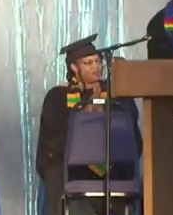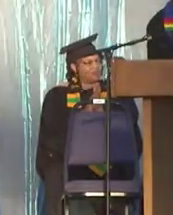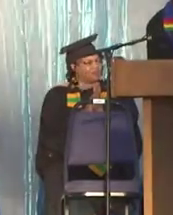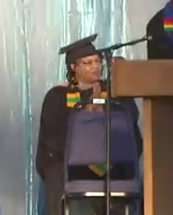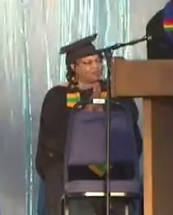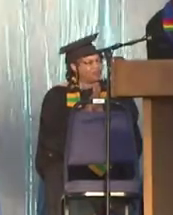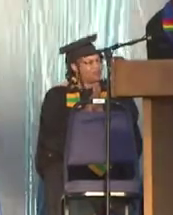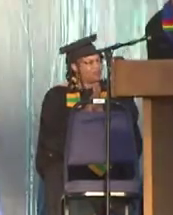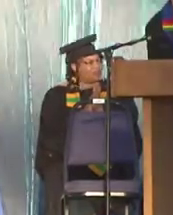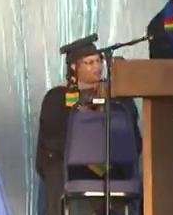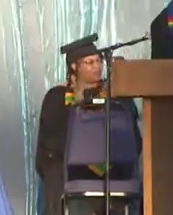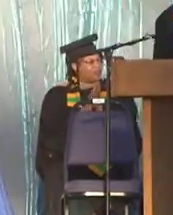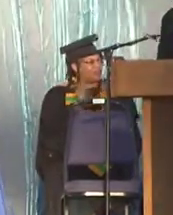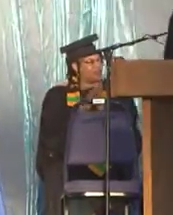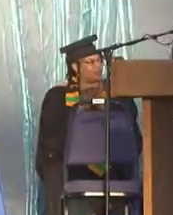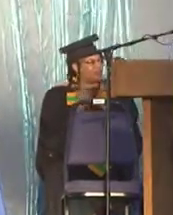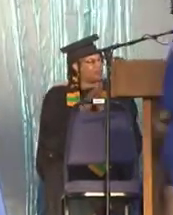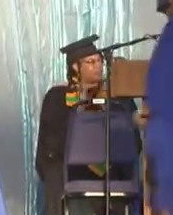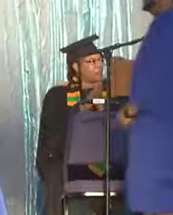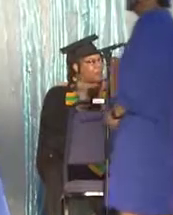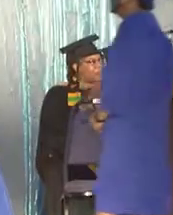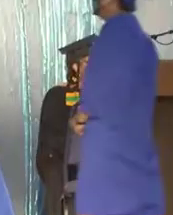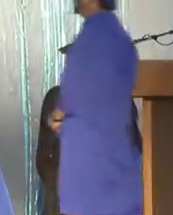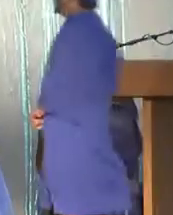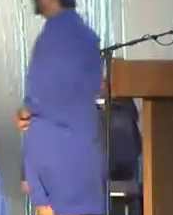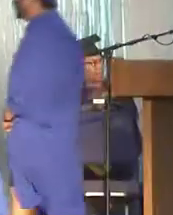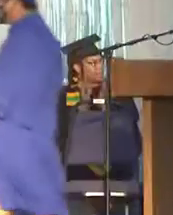Josin Bonifacio.